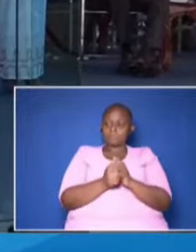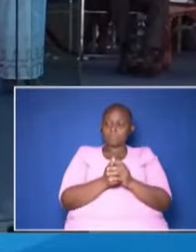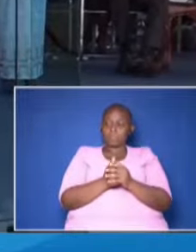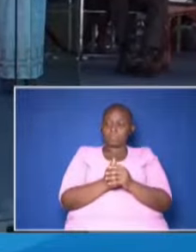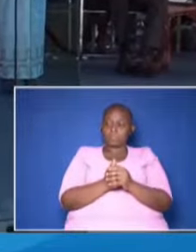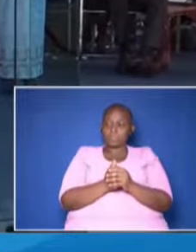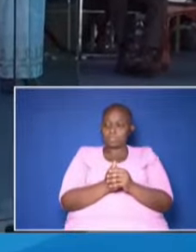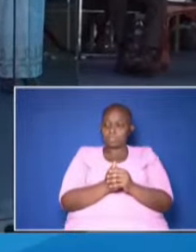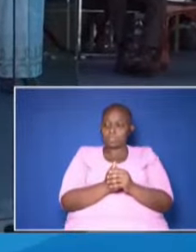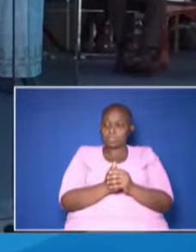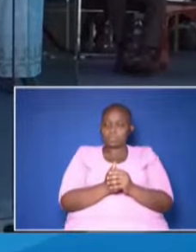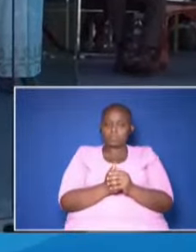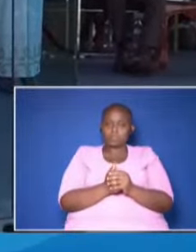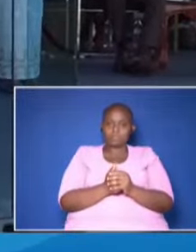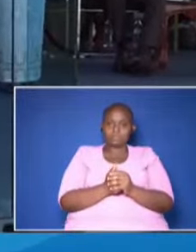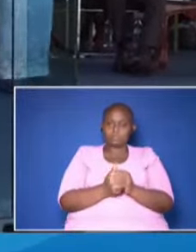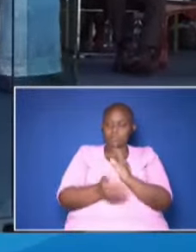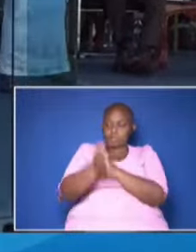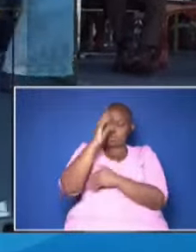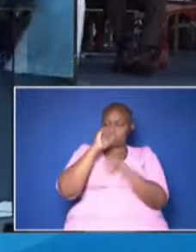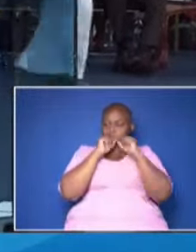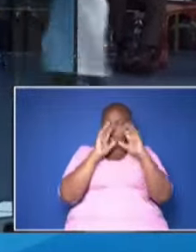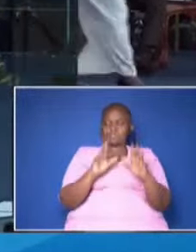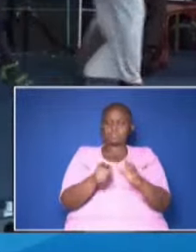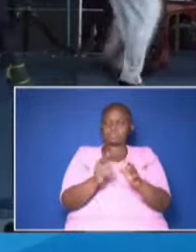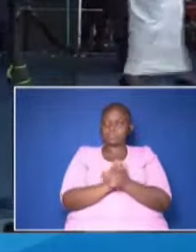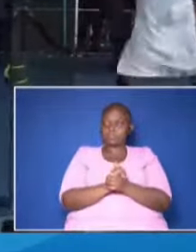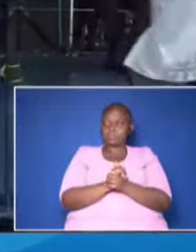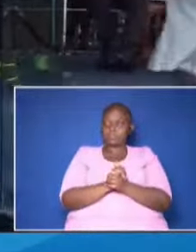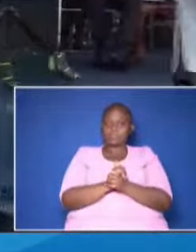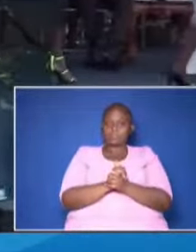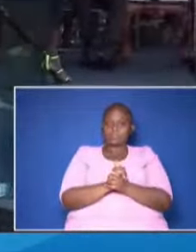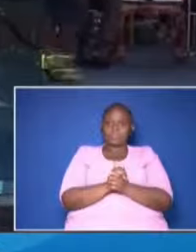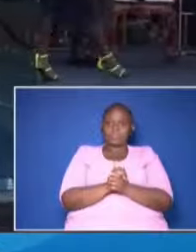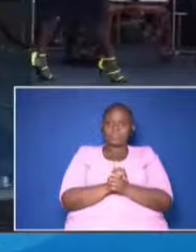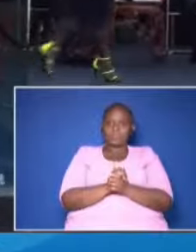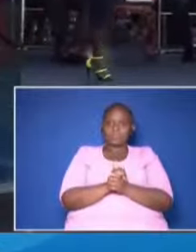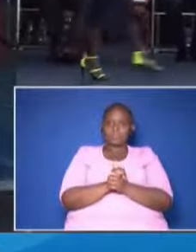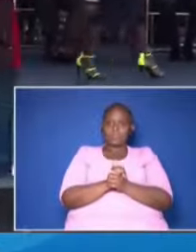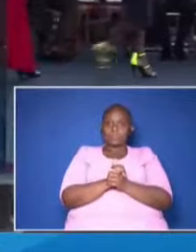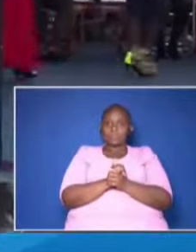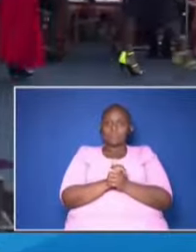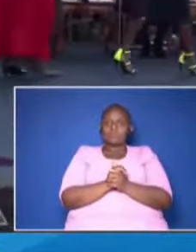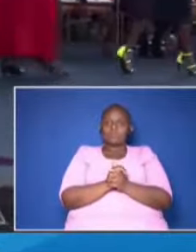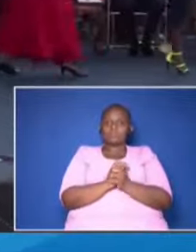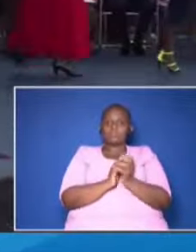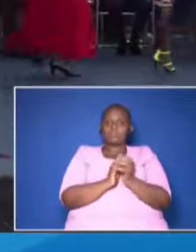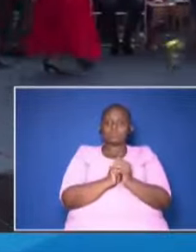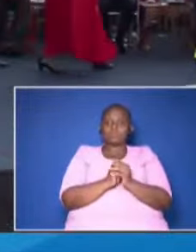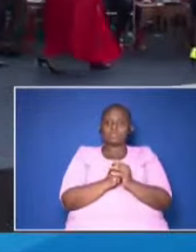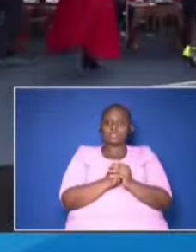you God bless you thank you very let's appreciate this